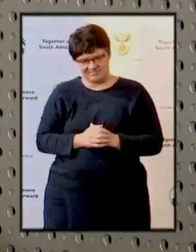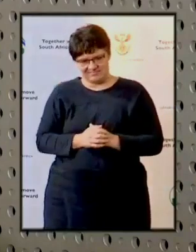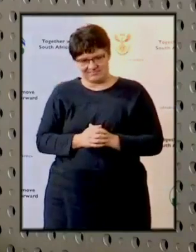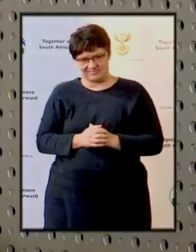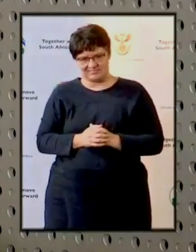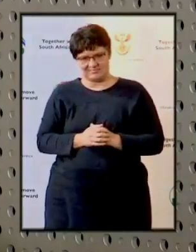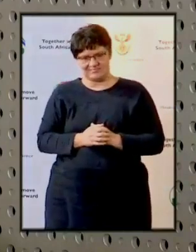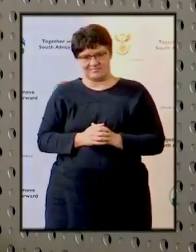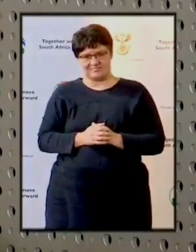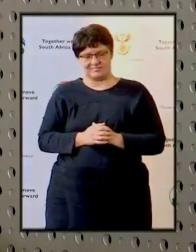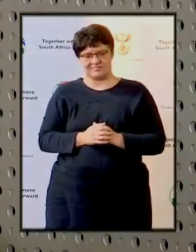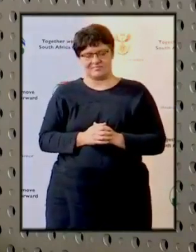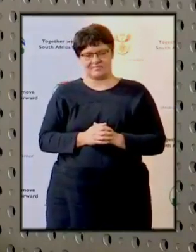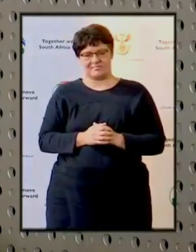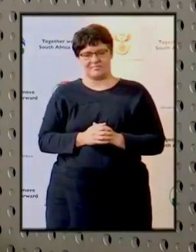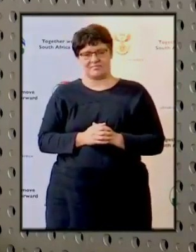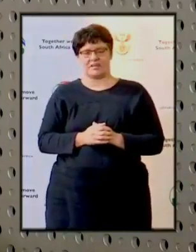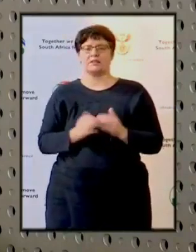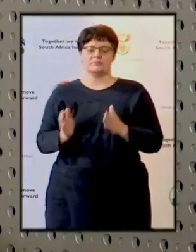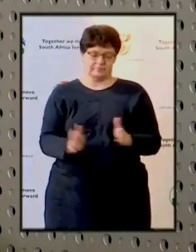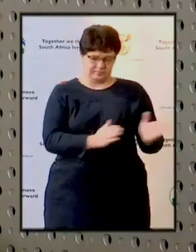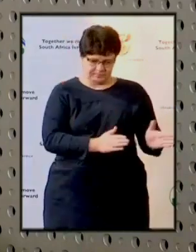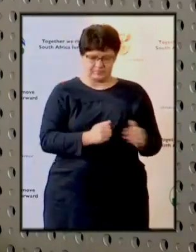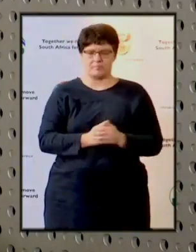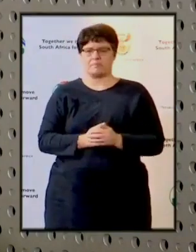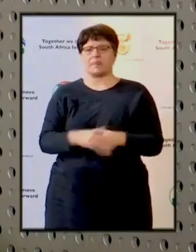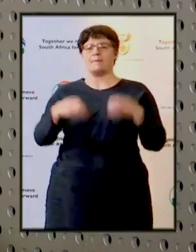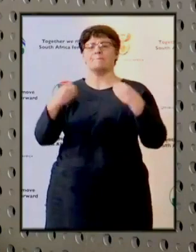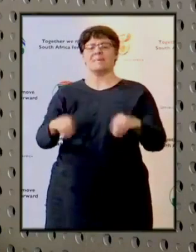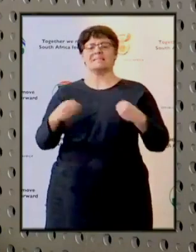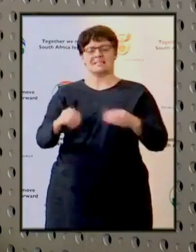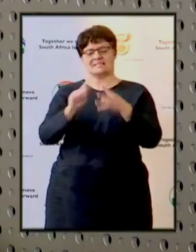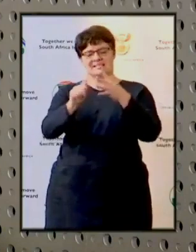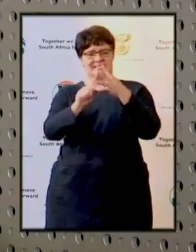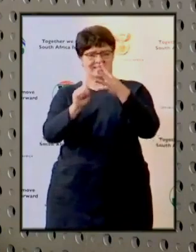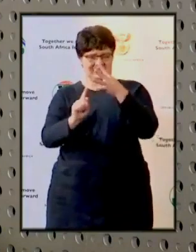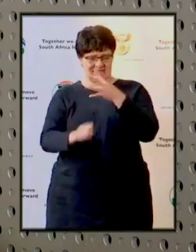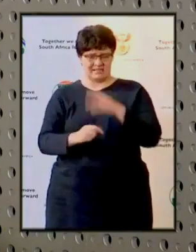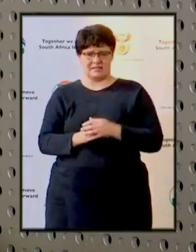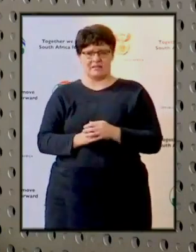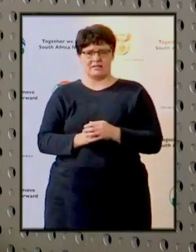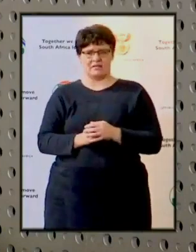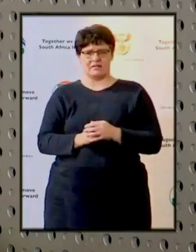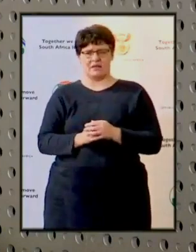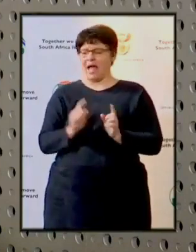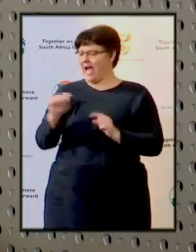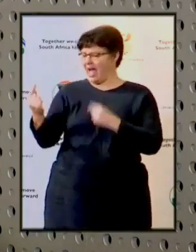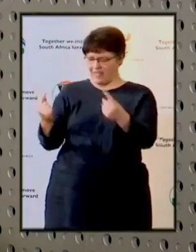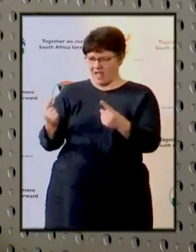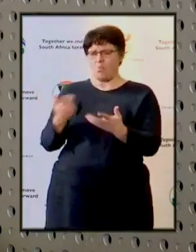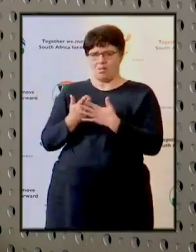So then in terms of businesses, my colleagues will talk a lot more about